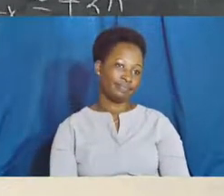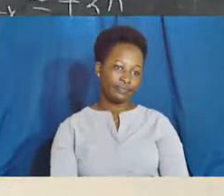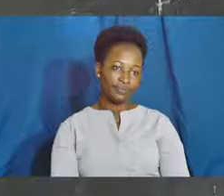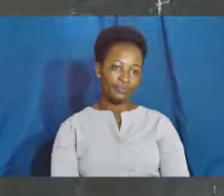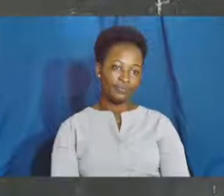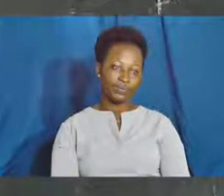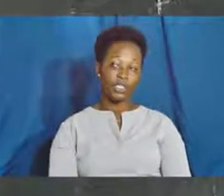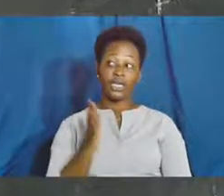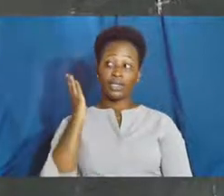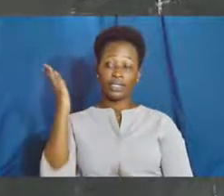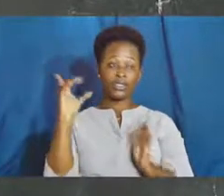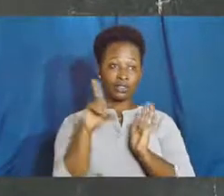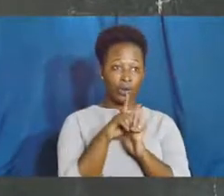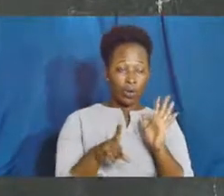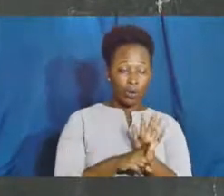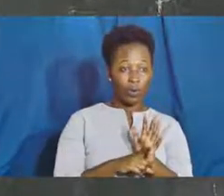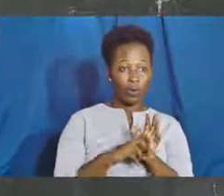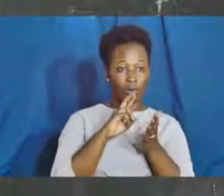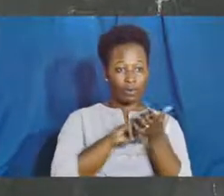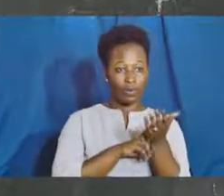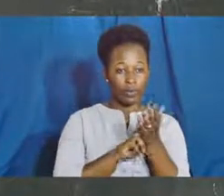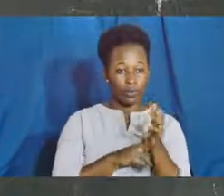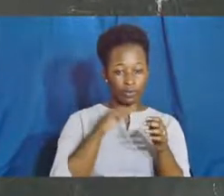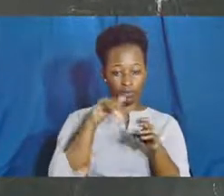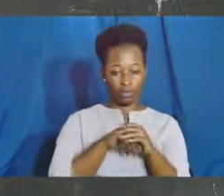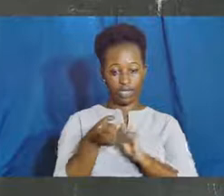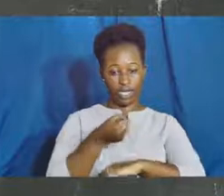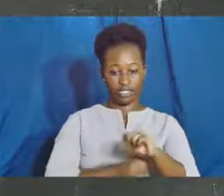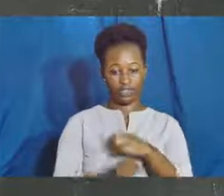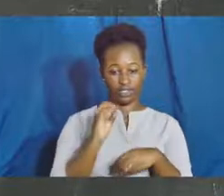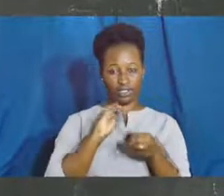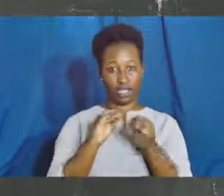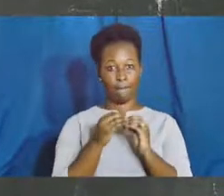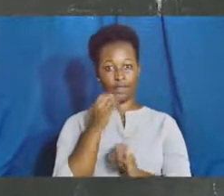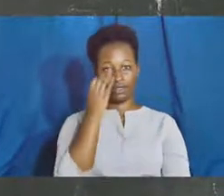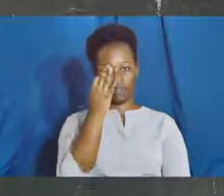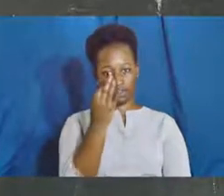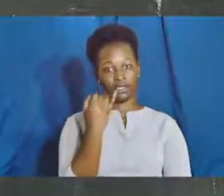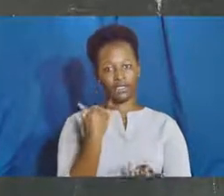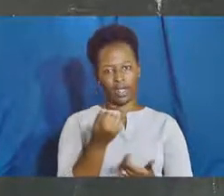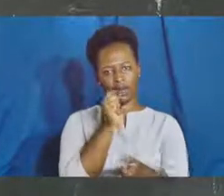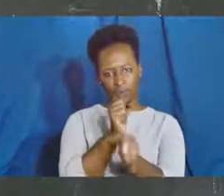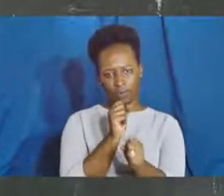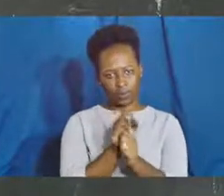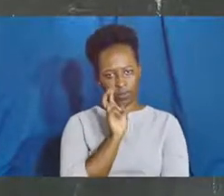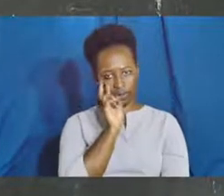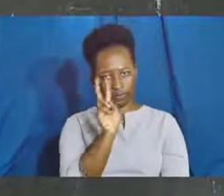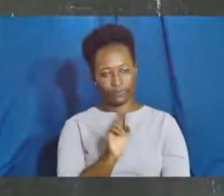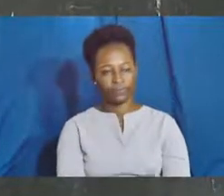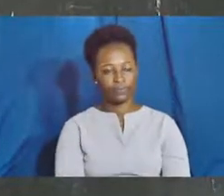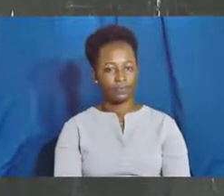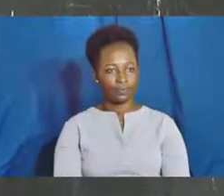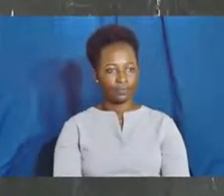These laws, they are applied into this activity number 3. Let's do it